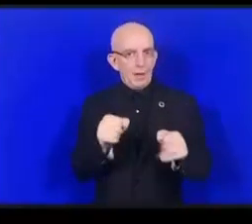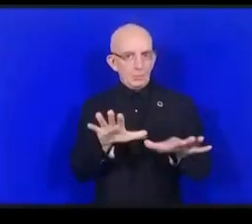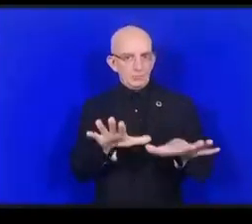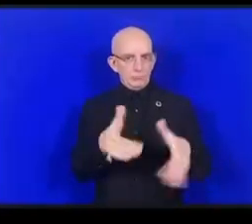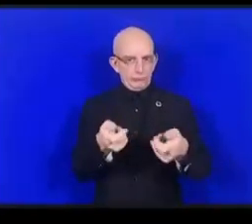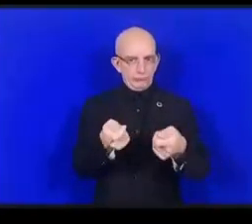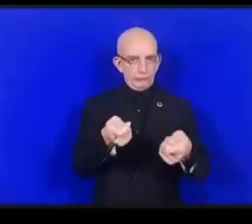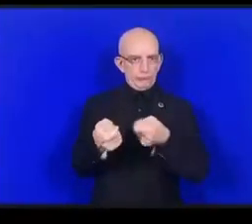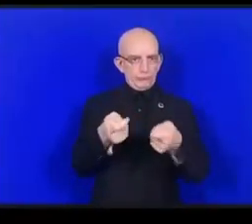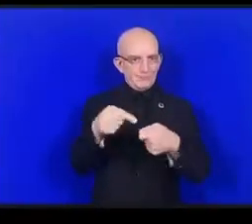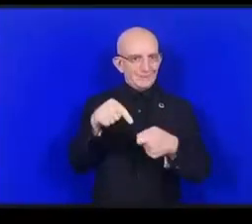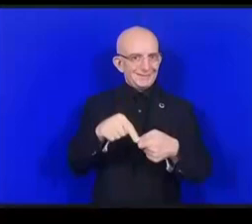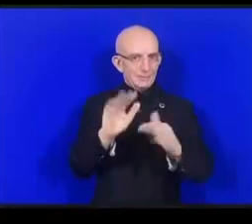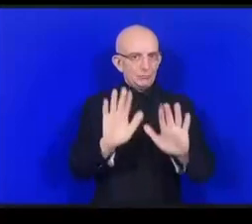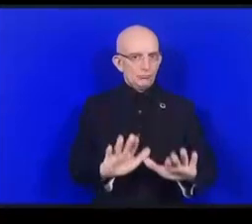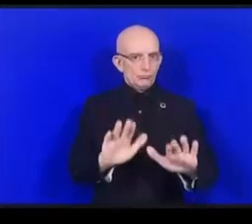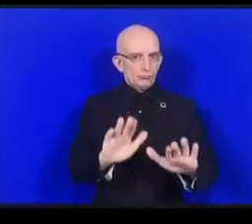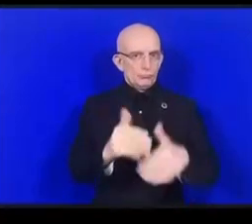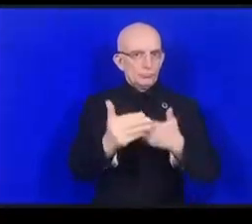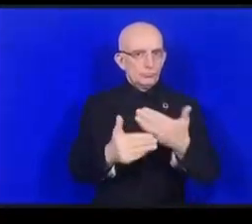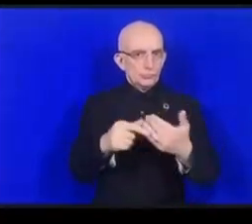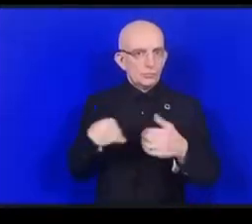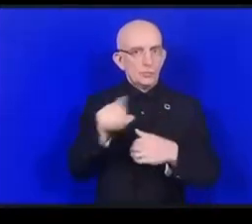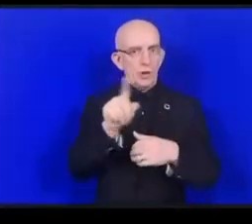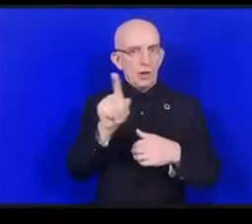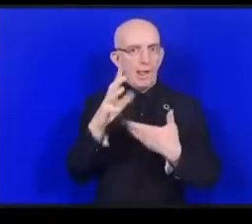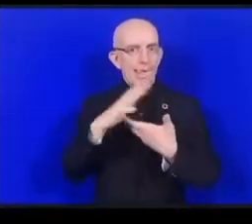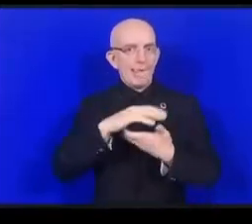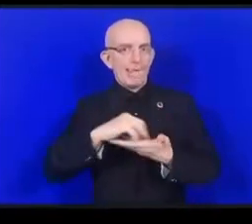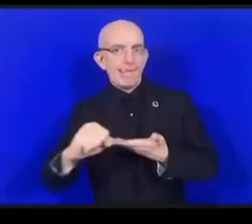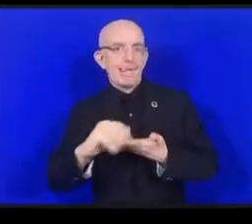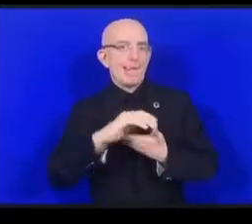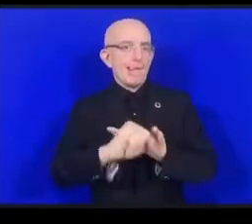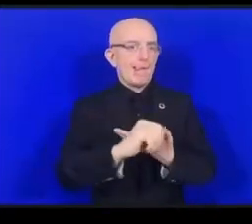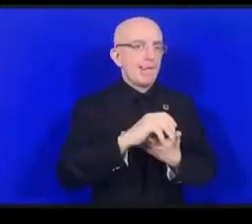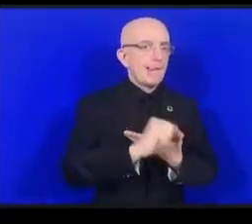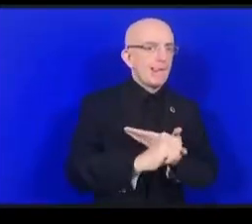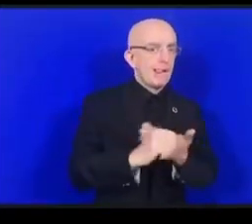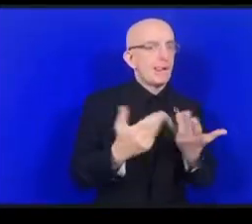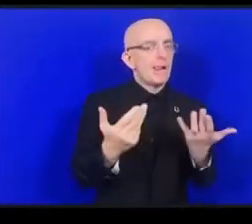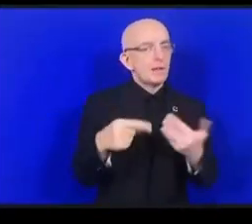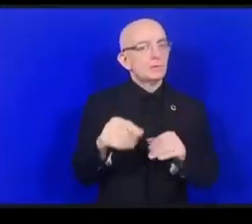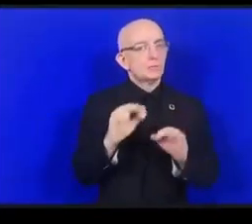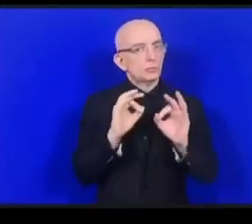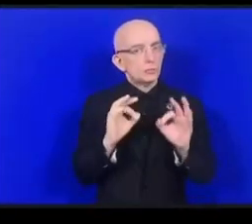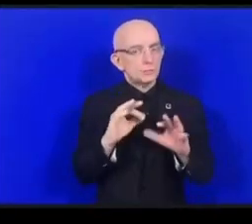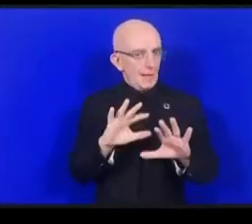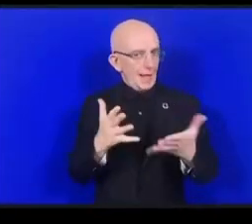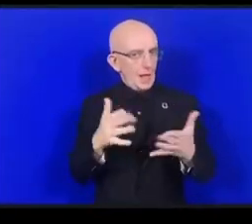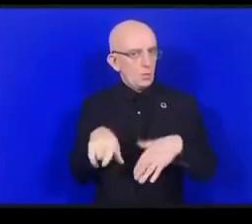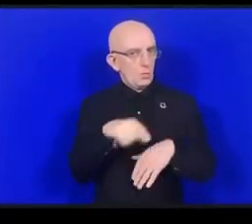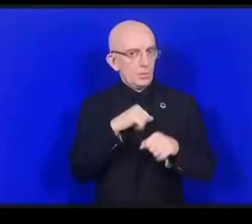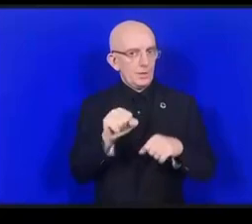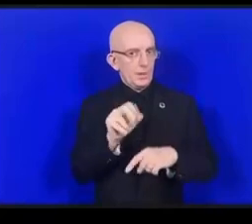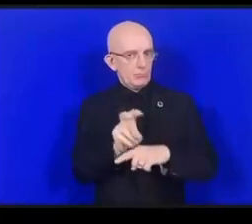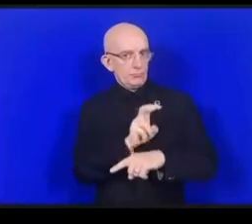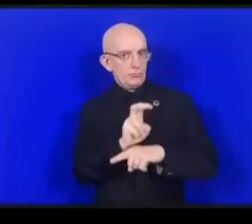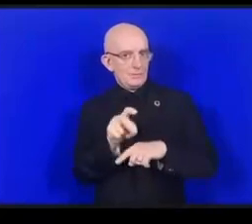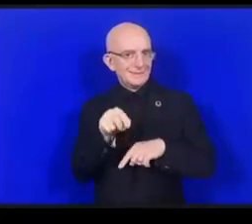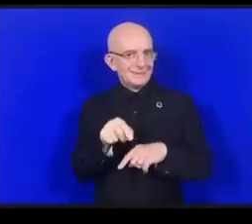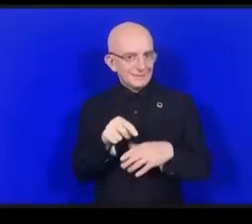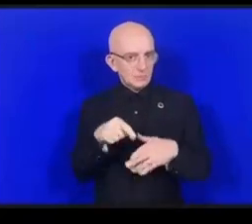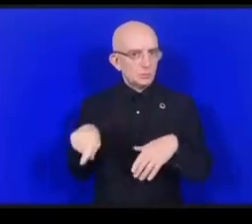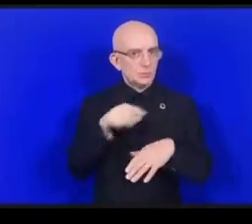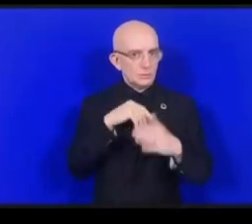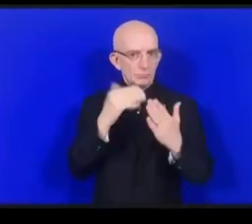the number and the profusion of things that were collecting data collected that data, and that data